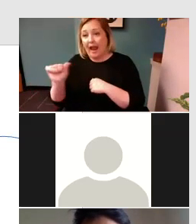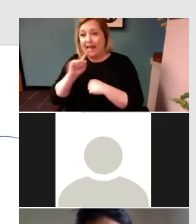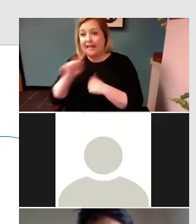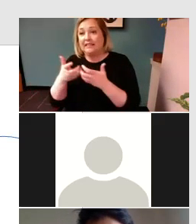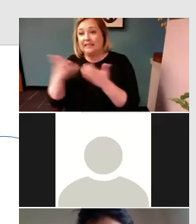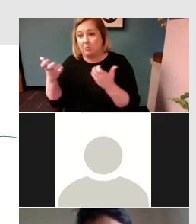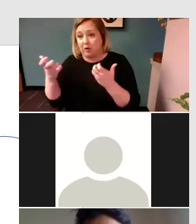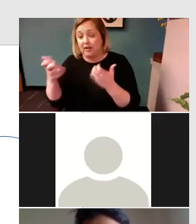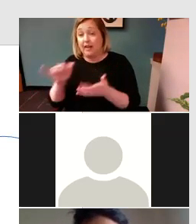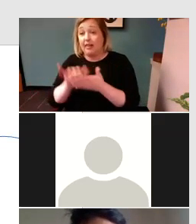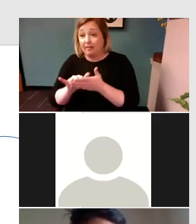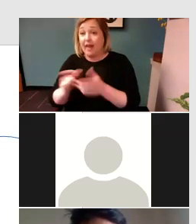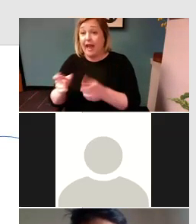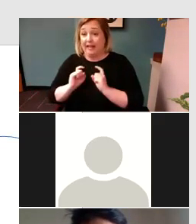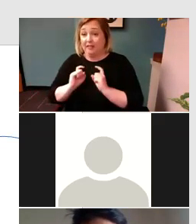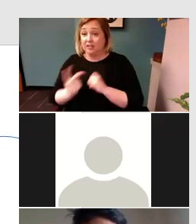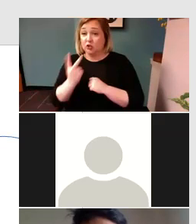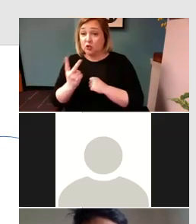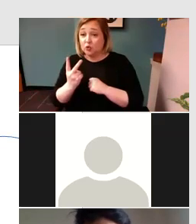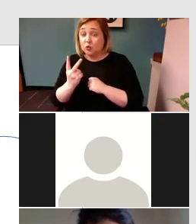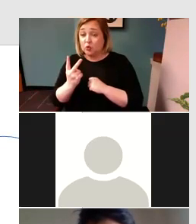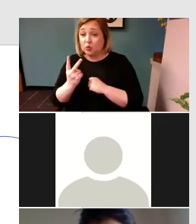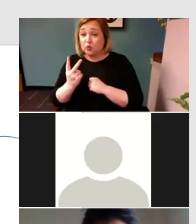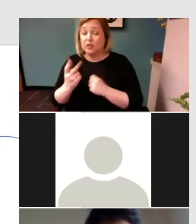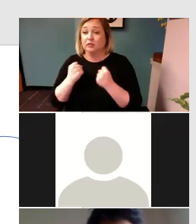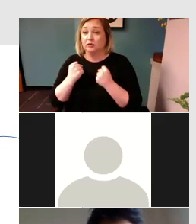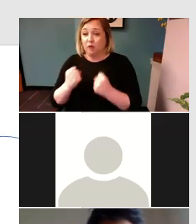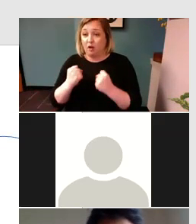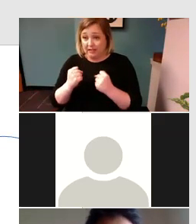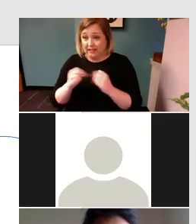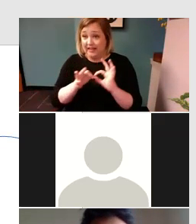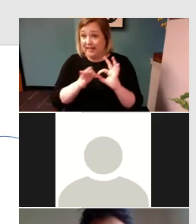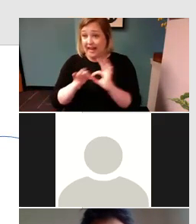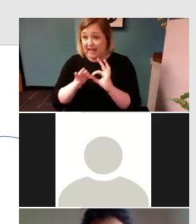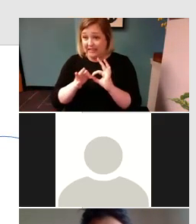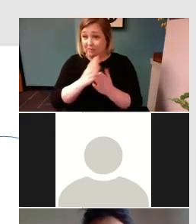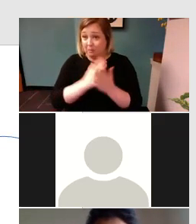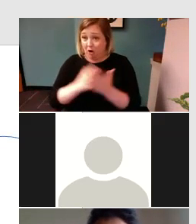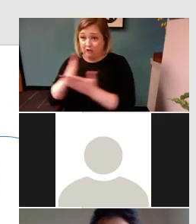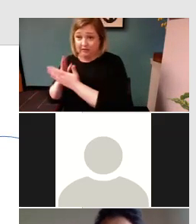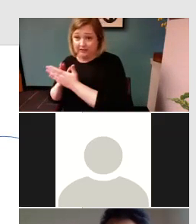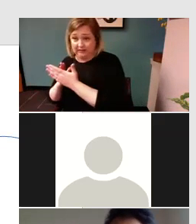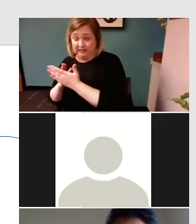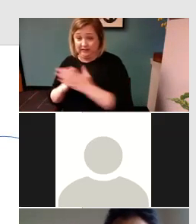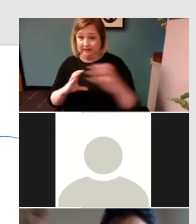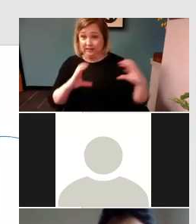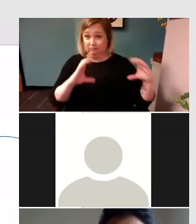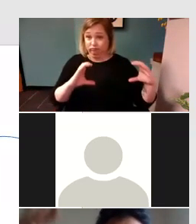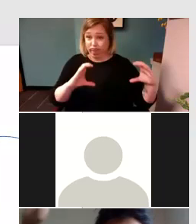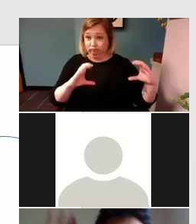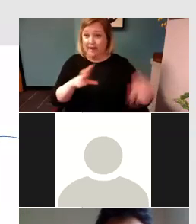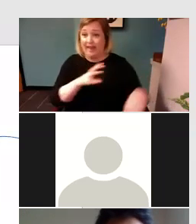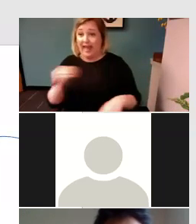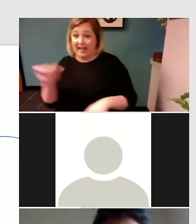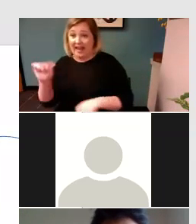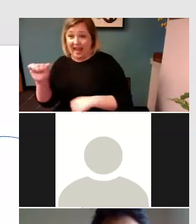separate strongly connected components, BEFCD and A. And you can imagine that this A is also a pathway to